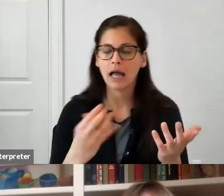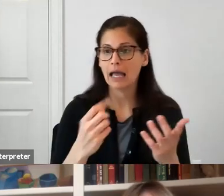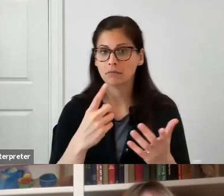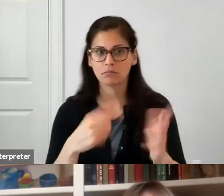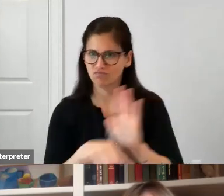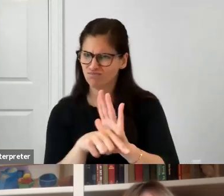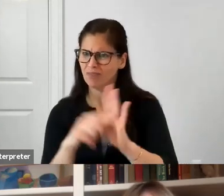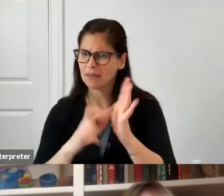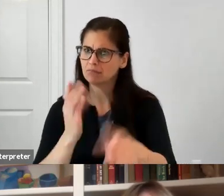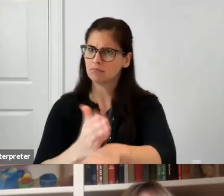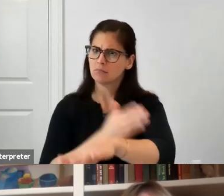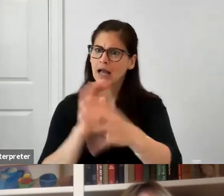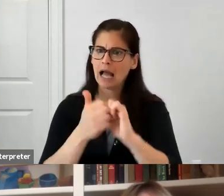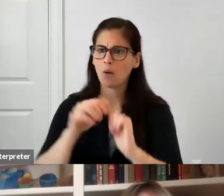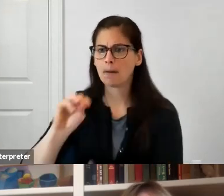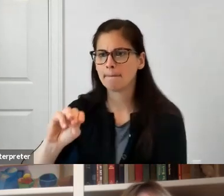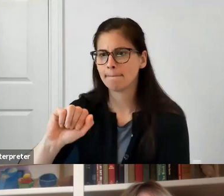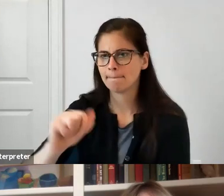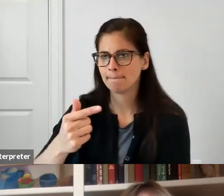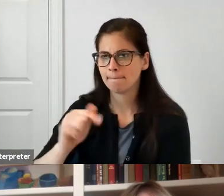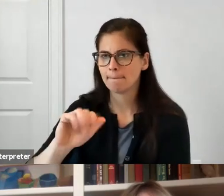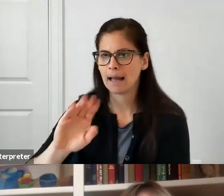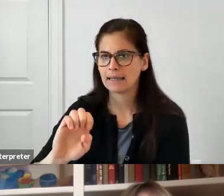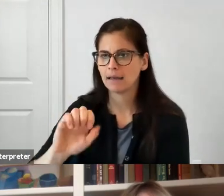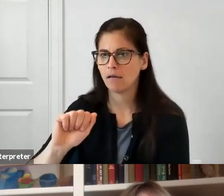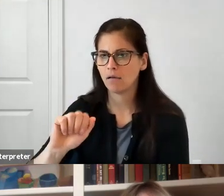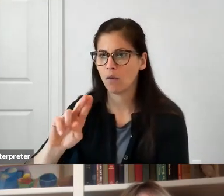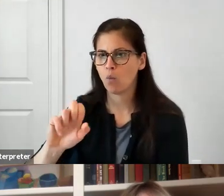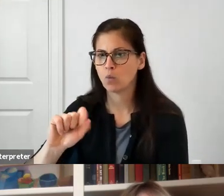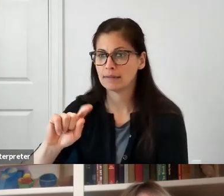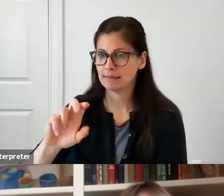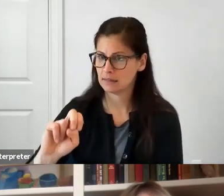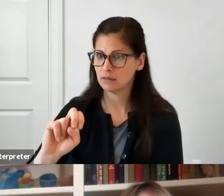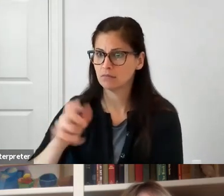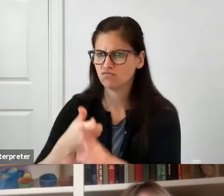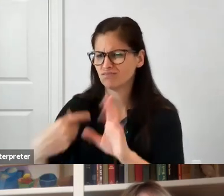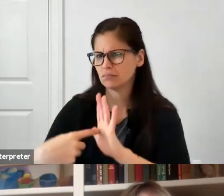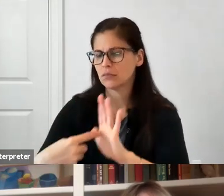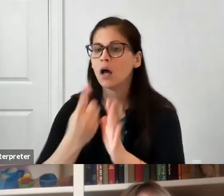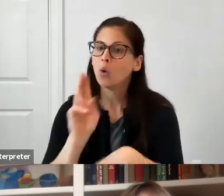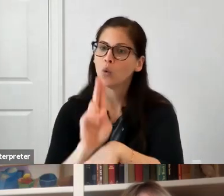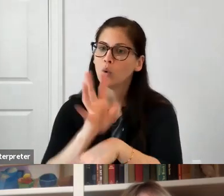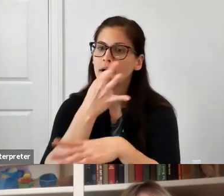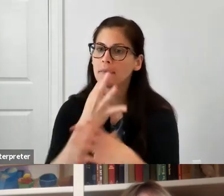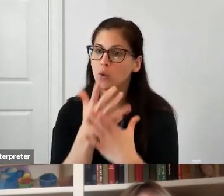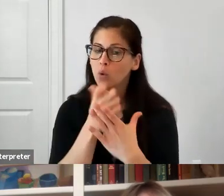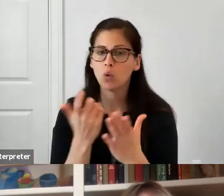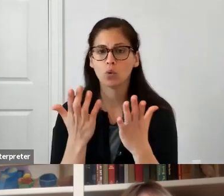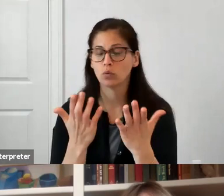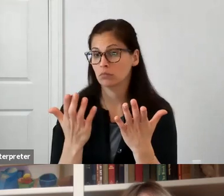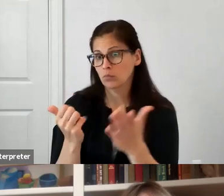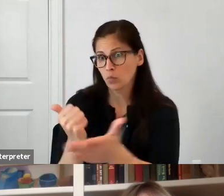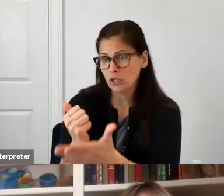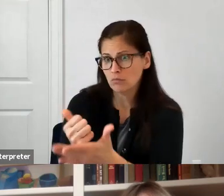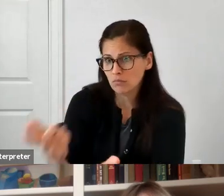here. Maggie Austin was sort of somebody who we used as a user expert to help us sort of ask our questions